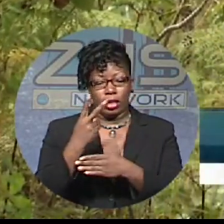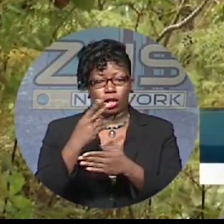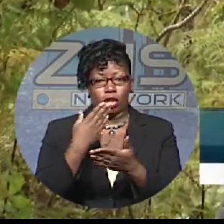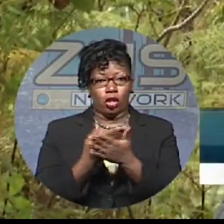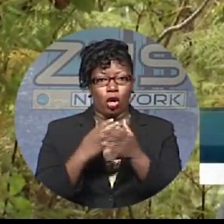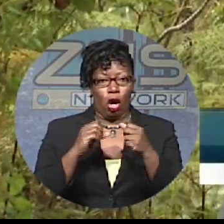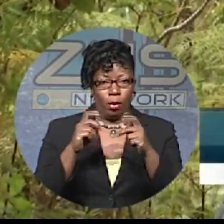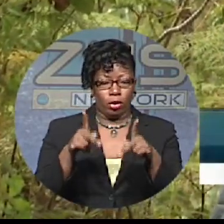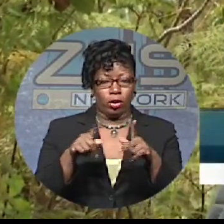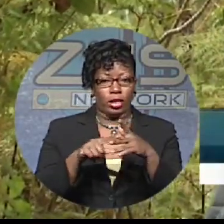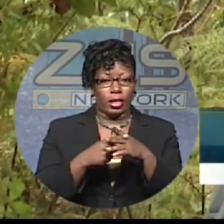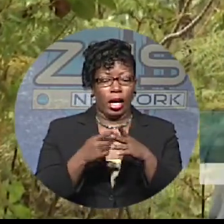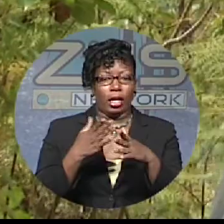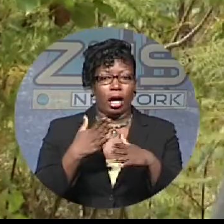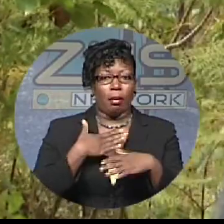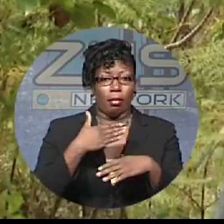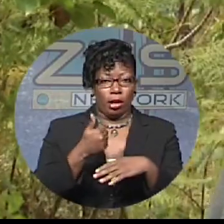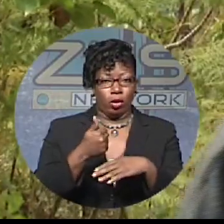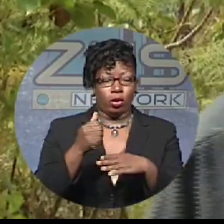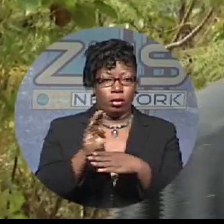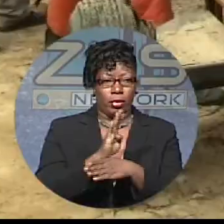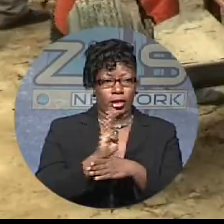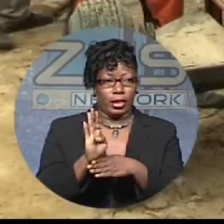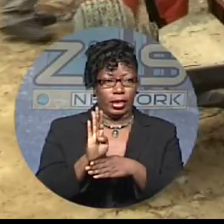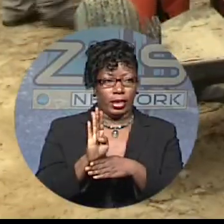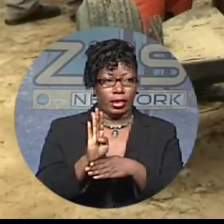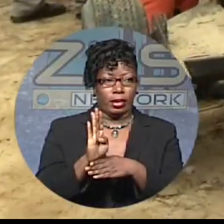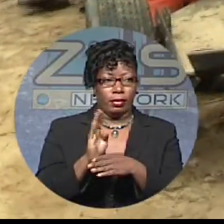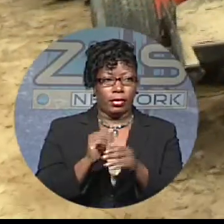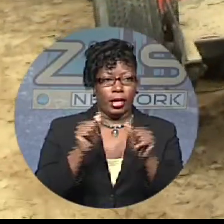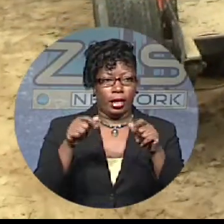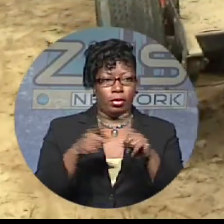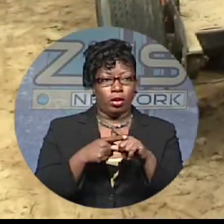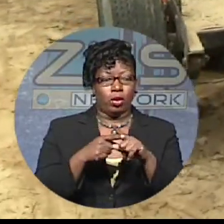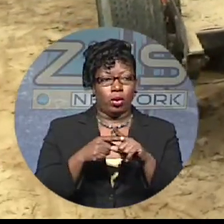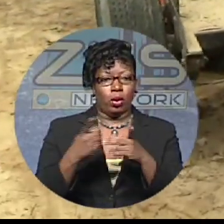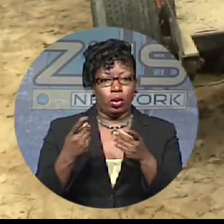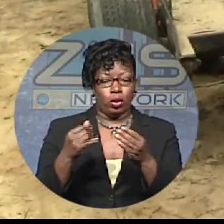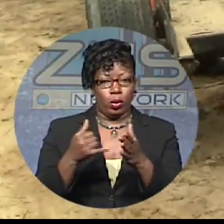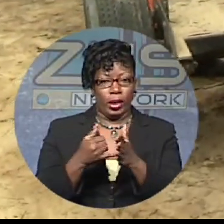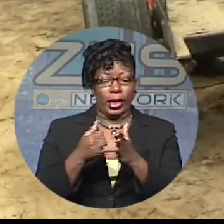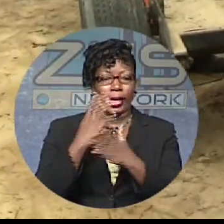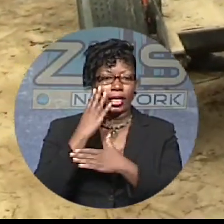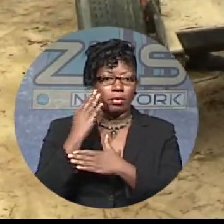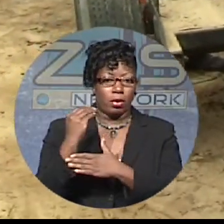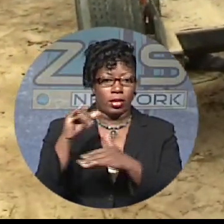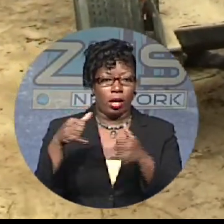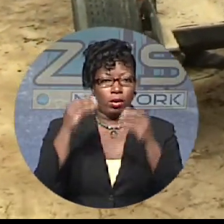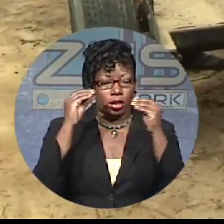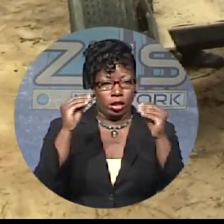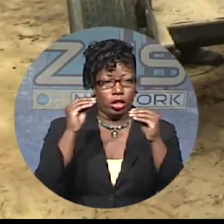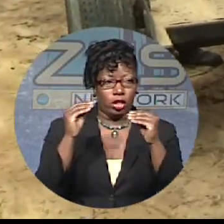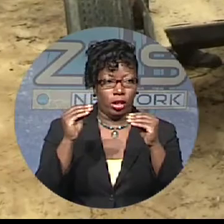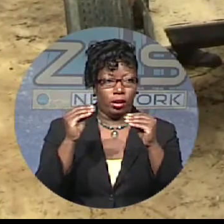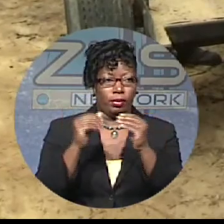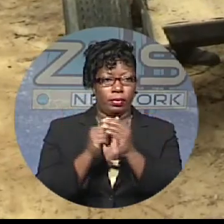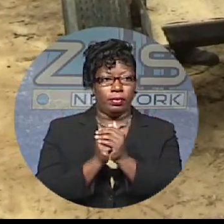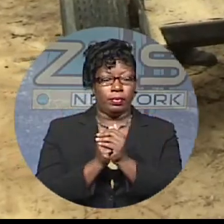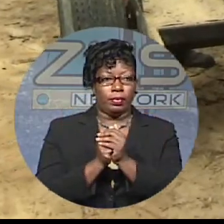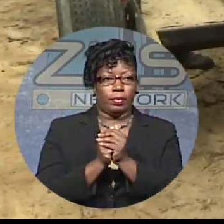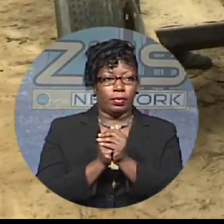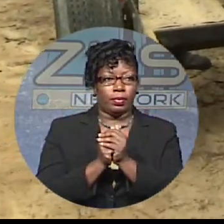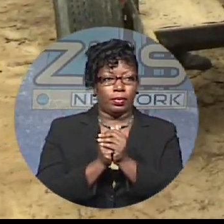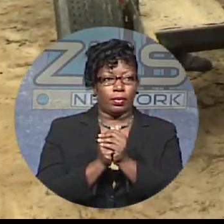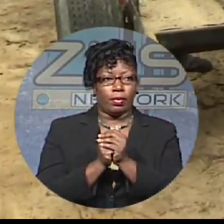actually start my own business if need be, and I'm able to do so. I like the experience how they teach nurses, and a lot